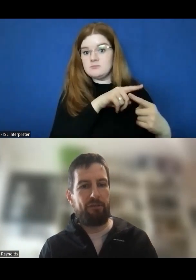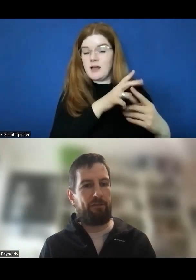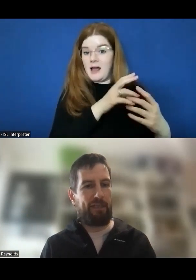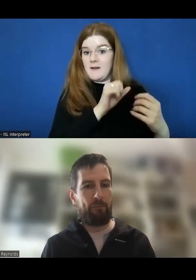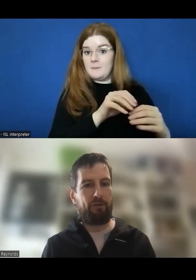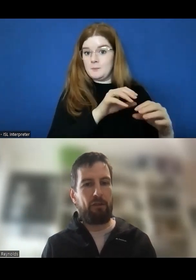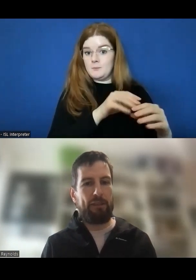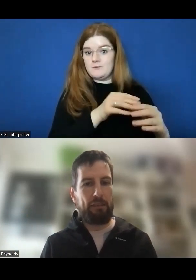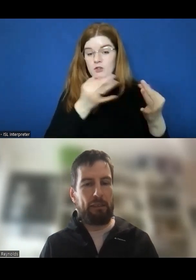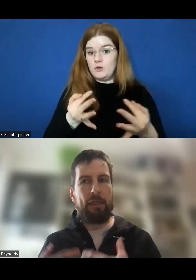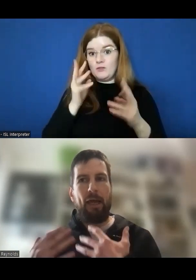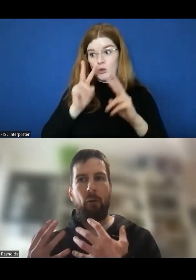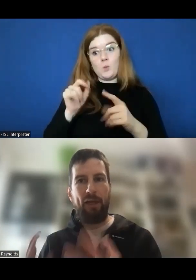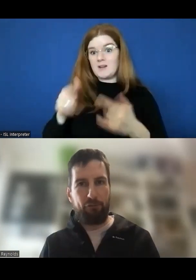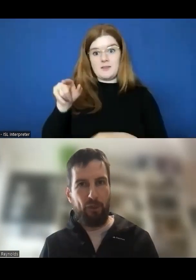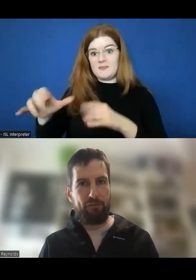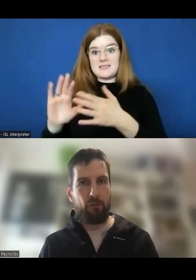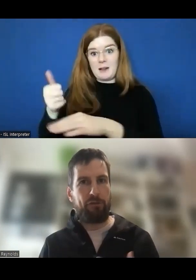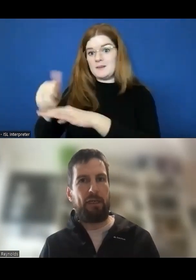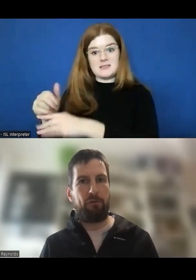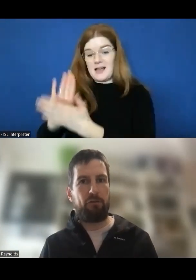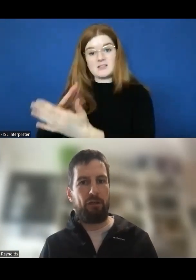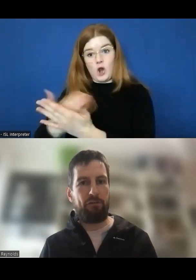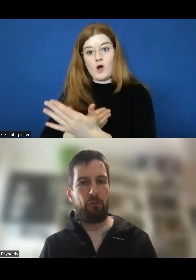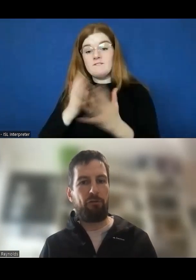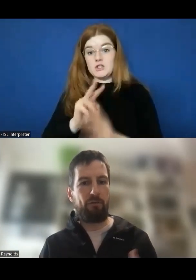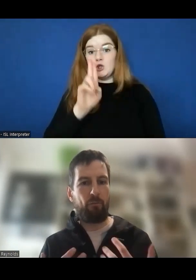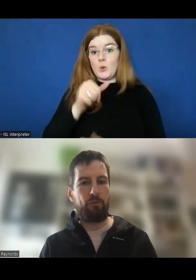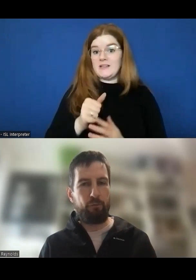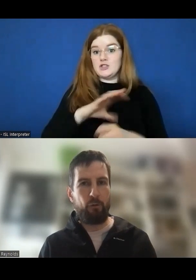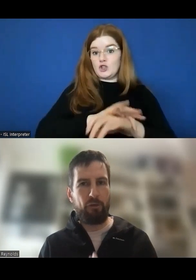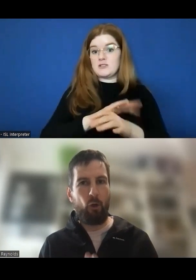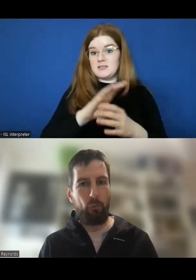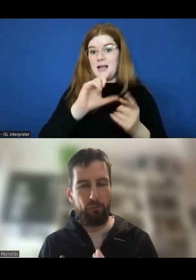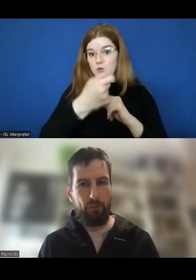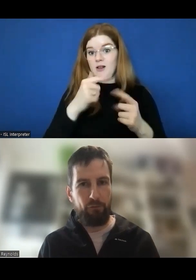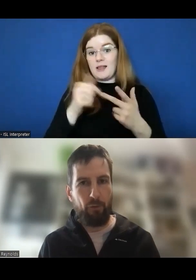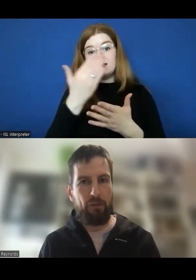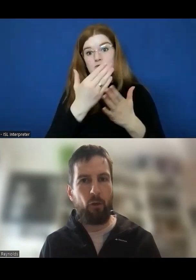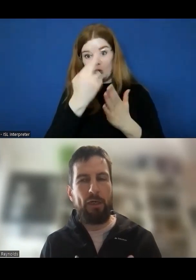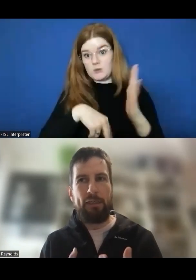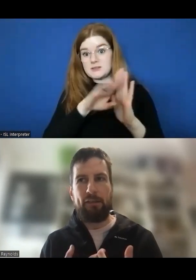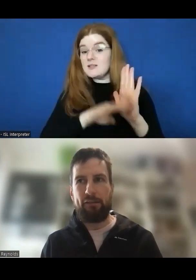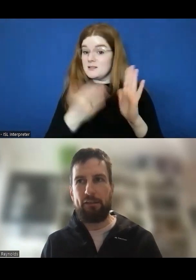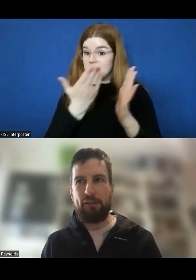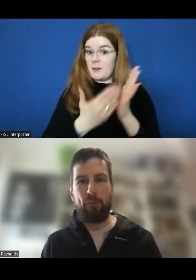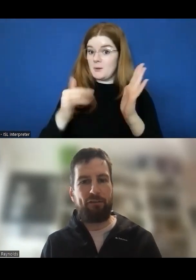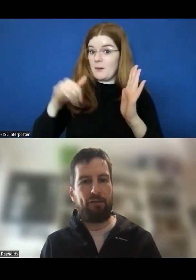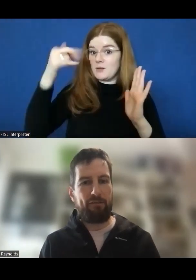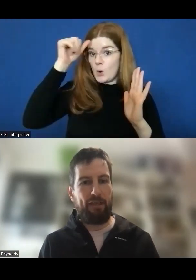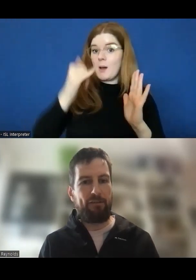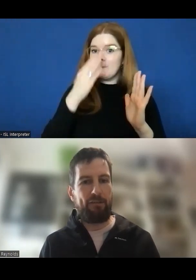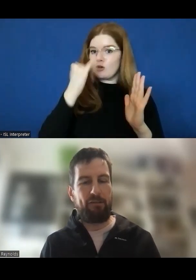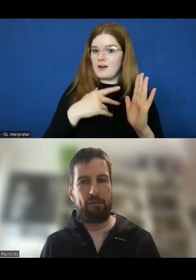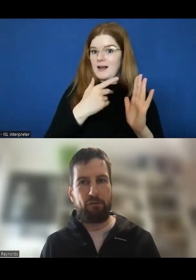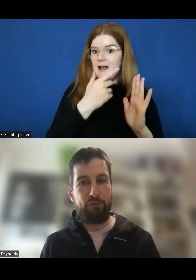position is that the settlements are illegal. We have UN Security Council resolutions, and some of the few we know, many of you probably know, that the US has